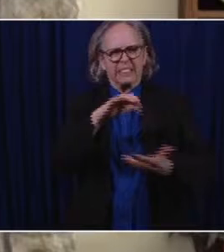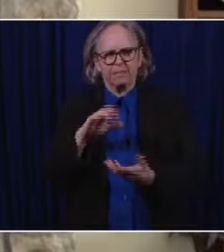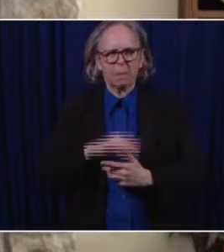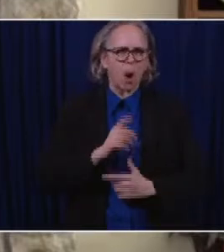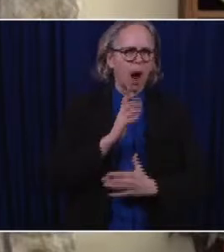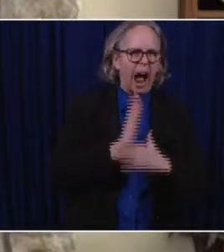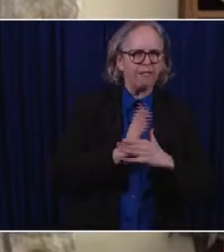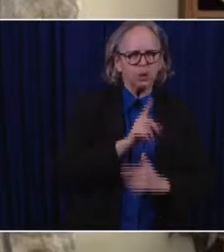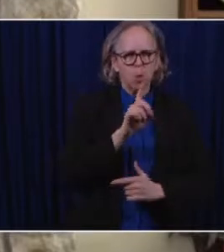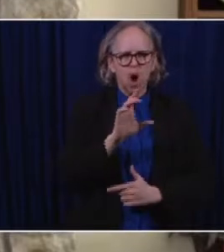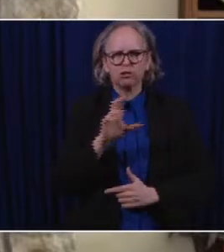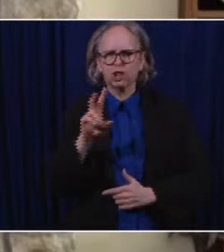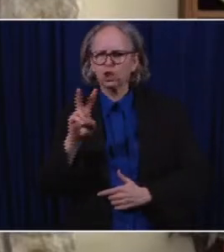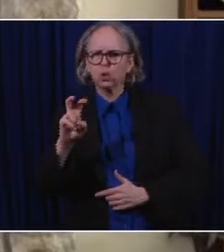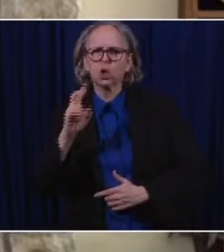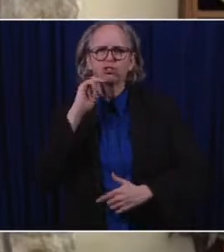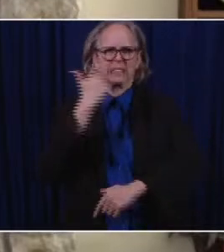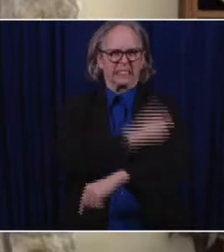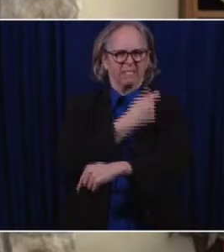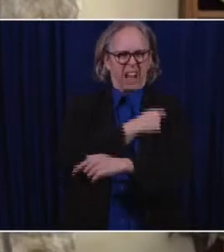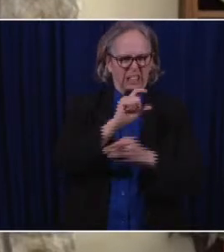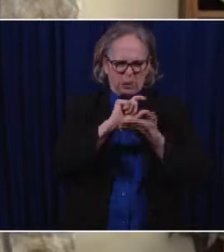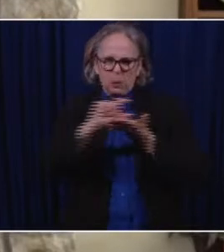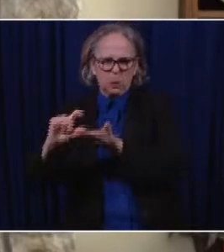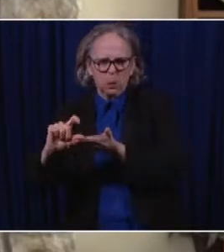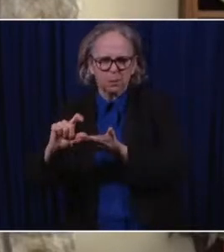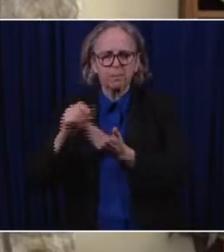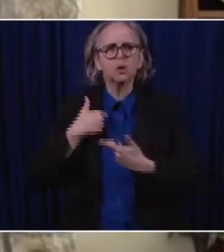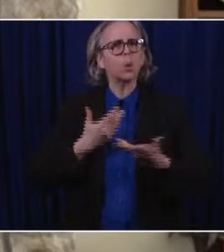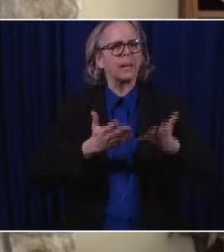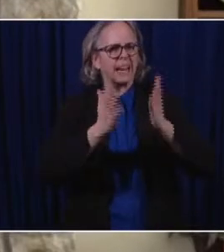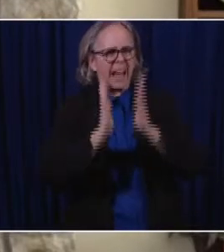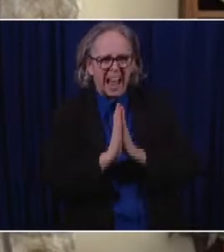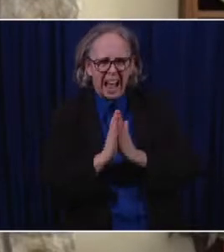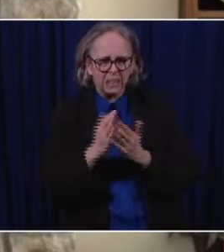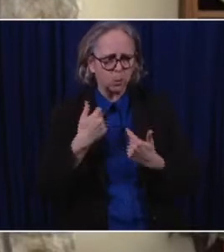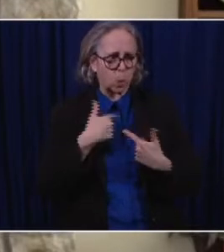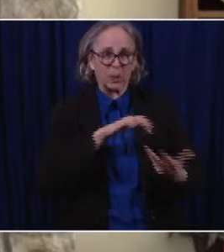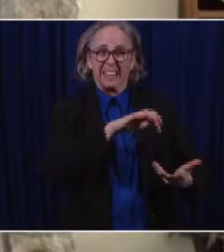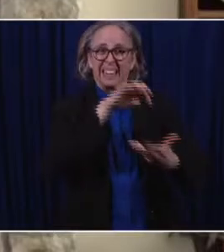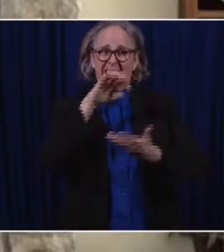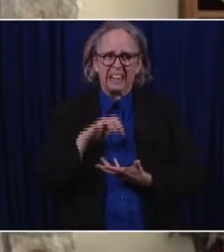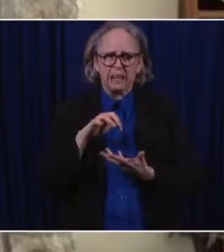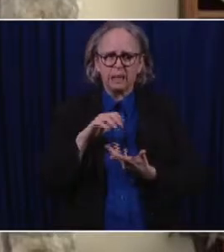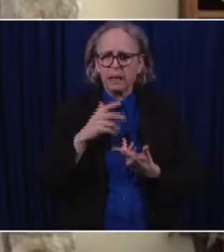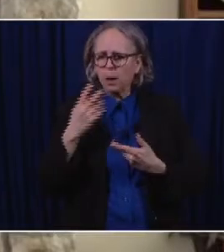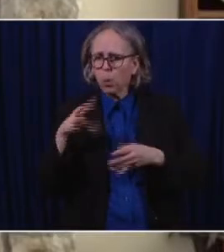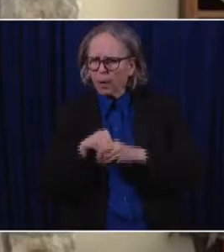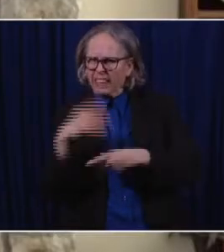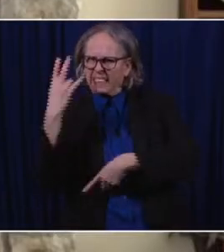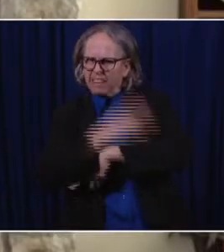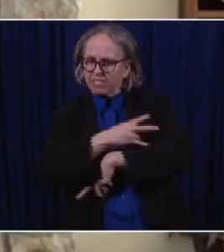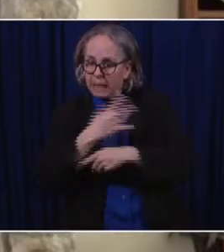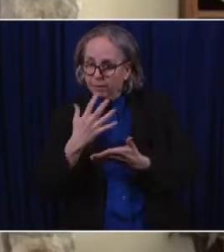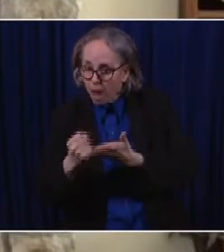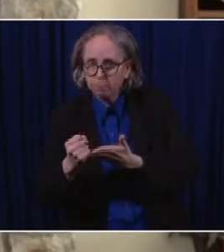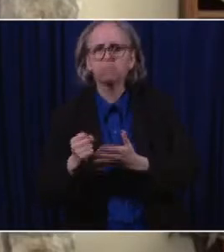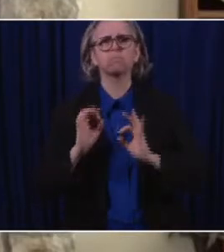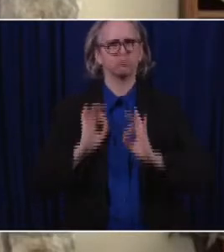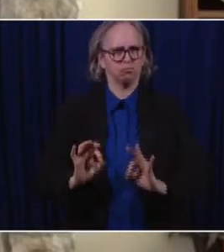complete that vaccination within 7 days. And we monitor it. They don't always hit